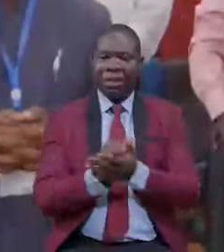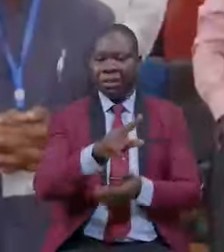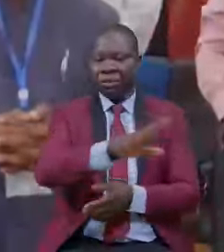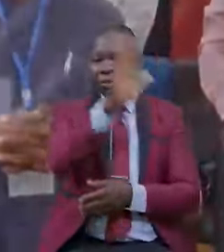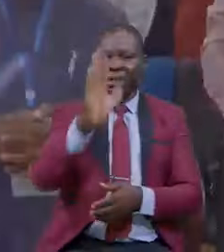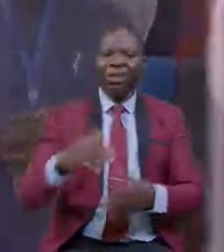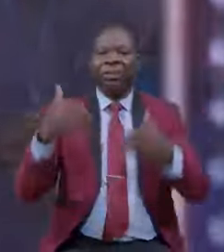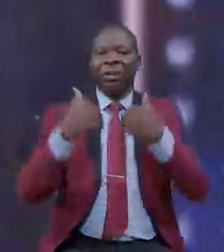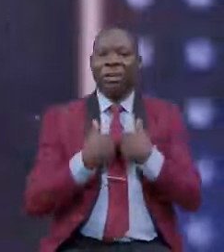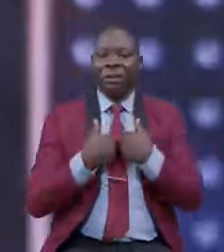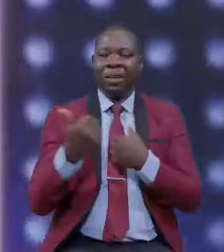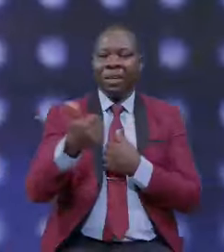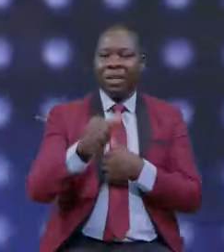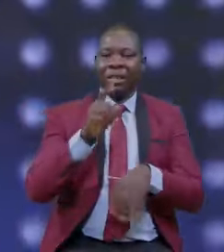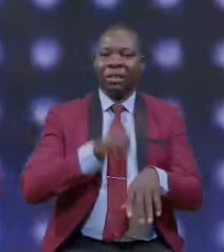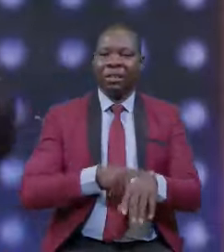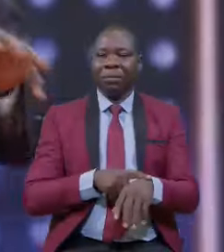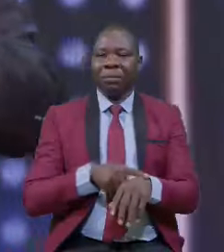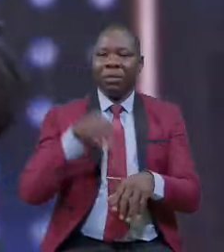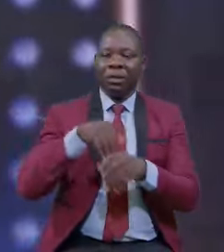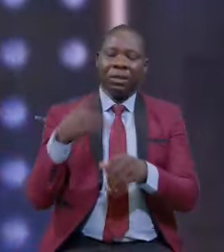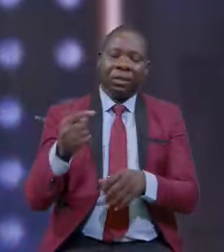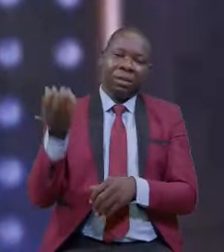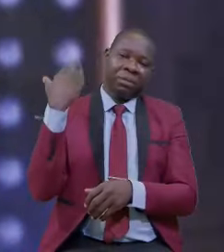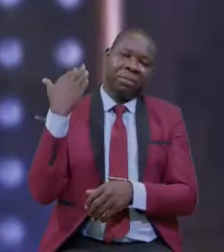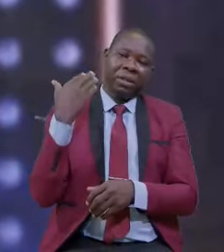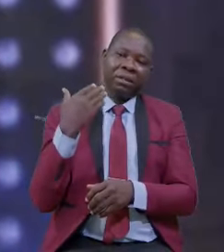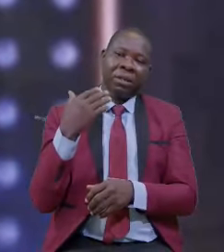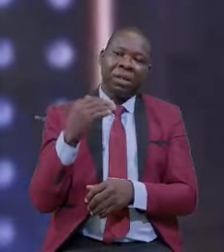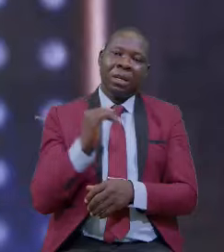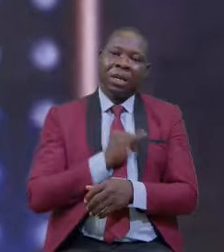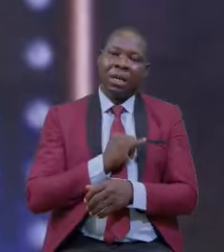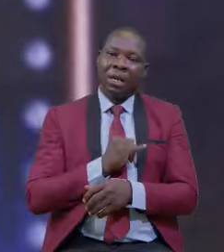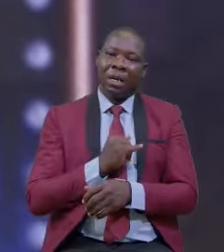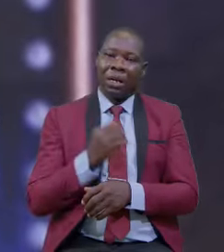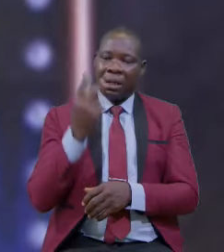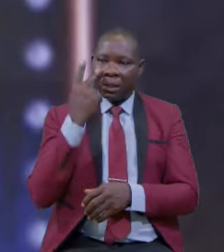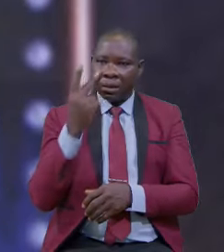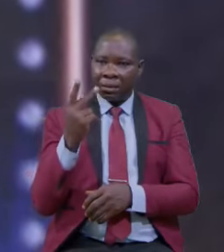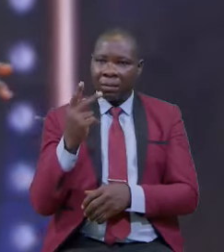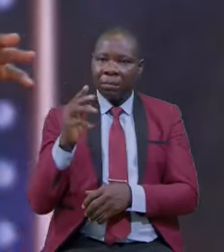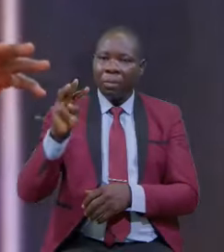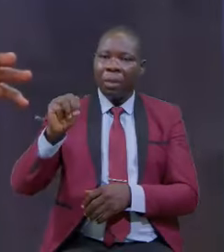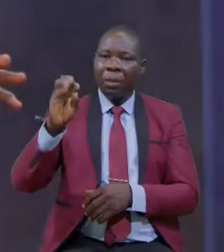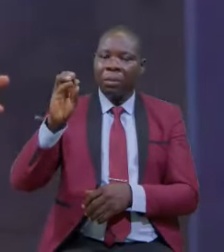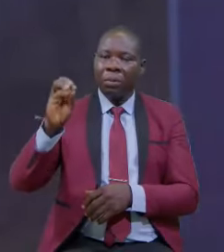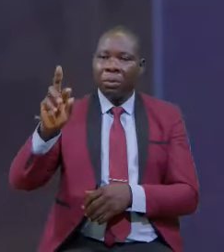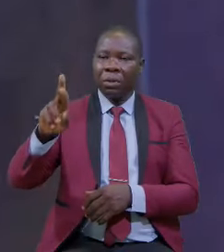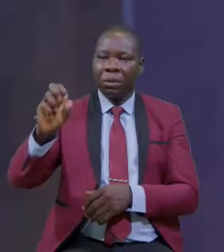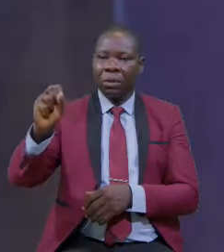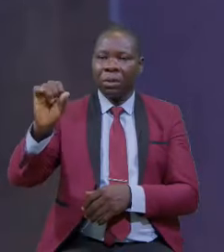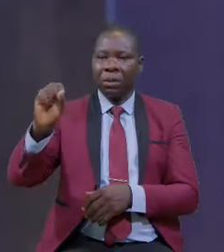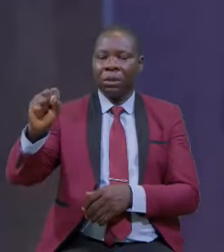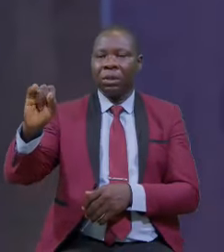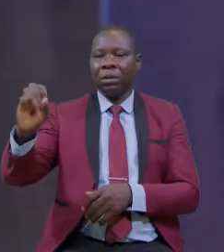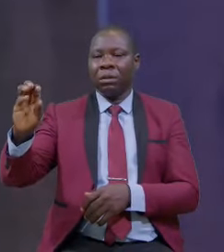Any time in the past, I saw Maurice Erdo. It's not gone to glory. And I see the way